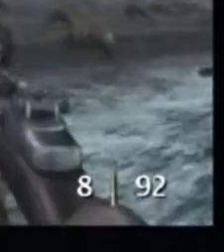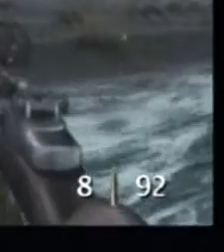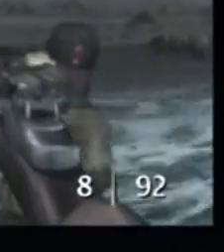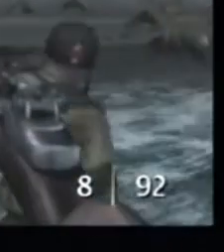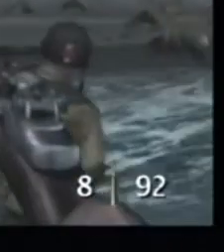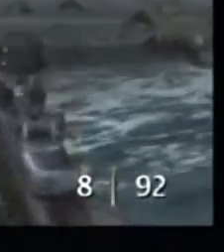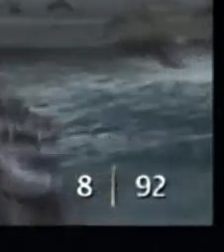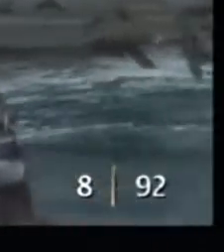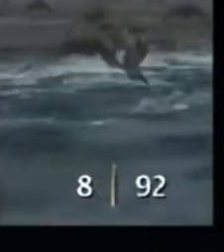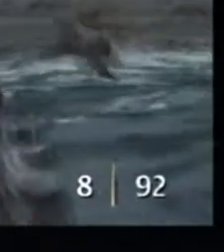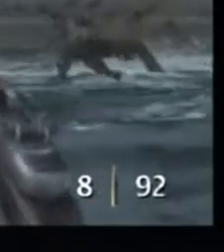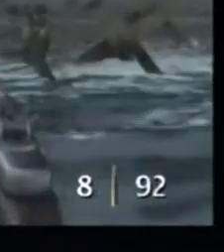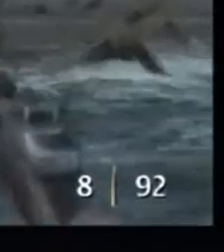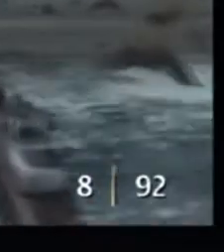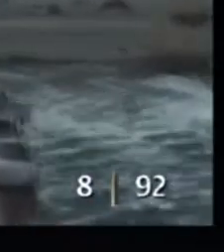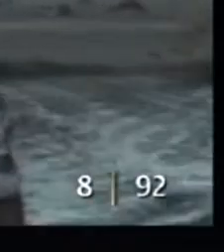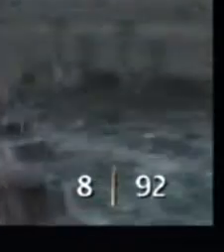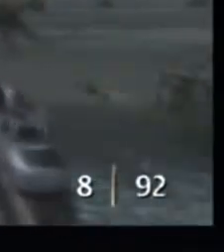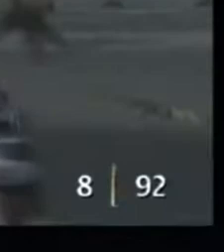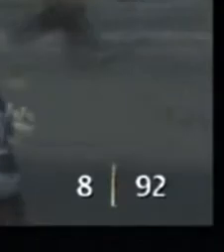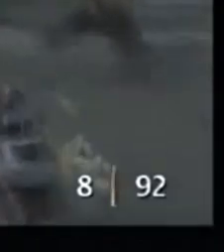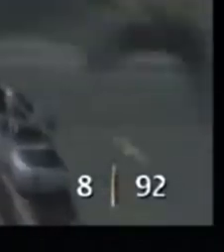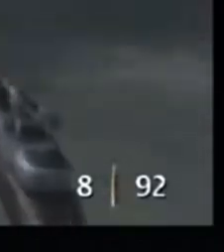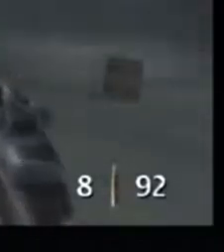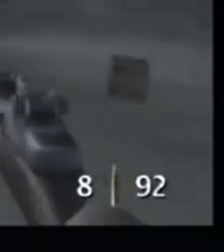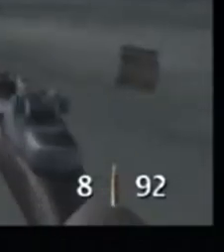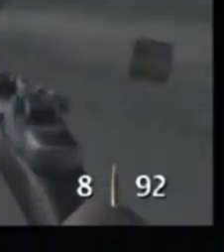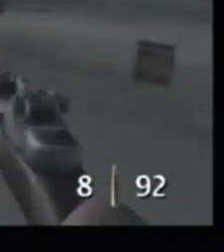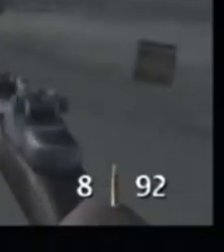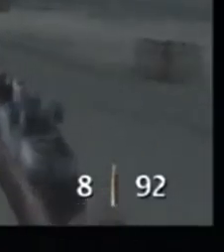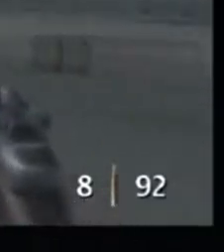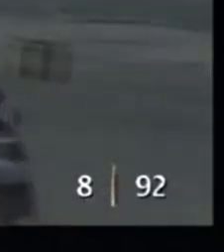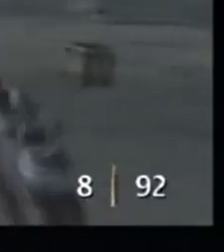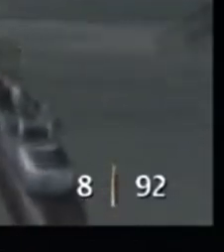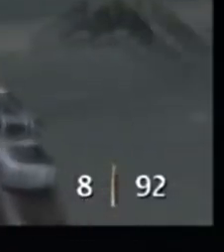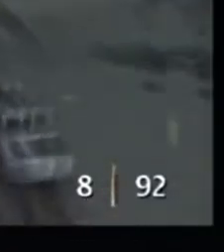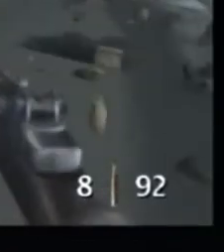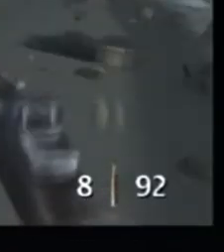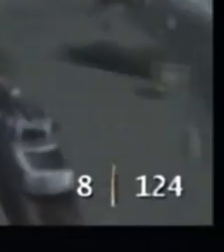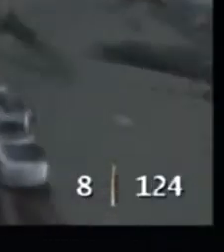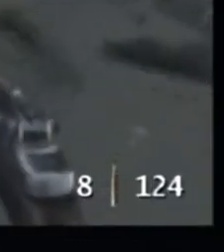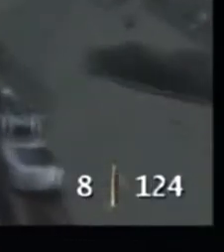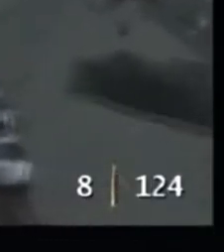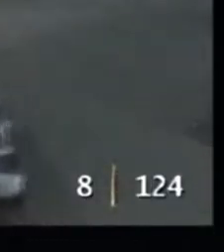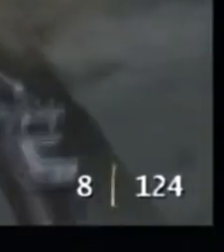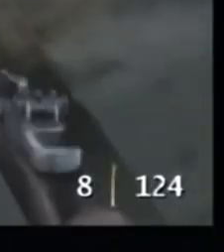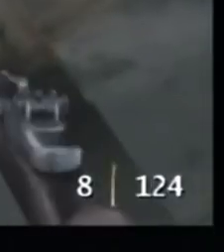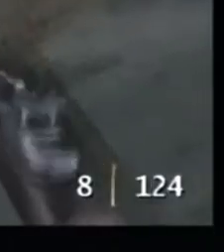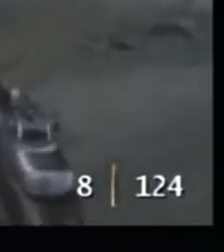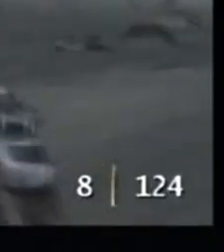So the first thing you've got to do is look around, all right? There's a lot of stuff going on, guys getting shot everywhere, and you're looking for guys who are cowering.